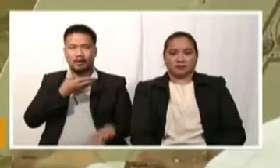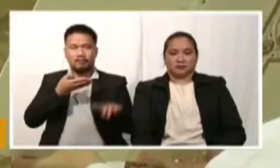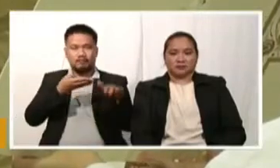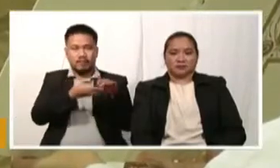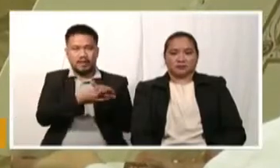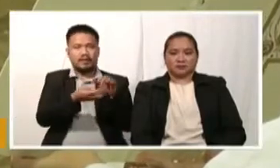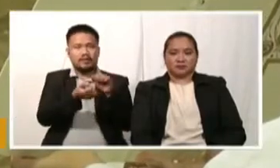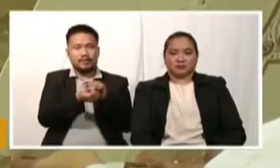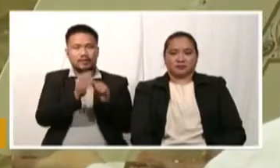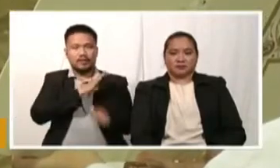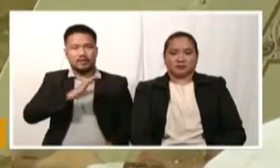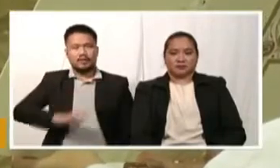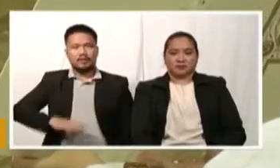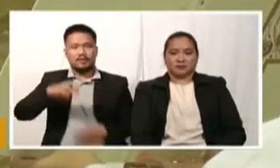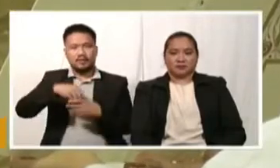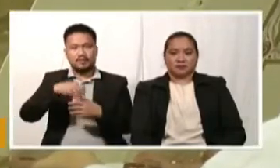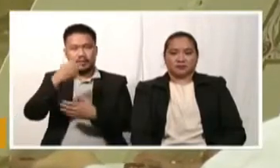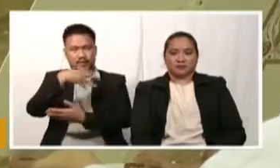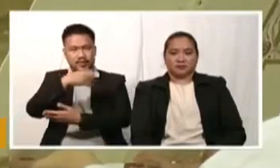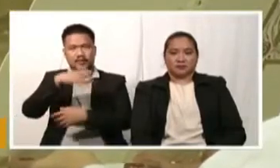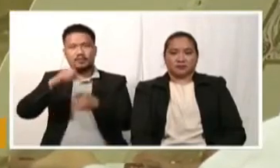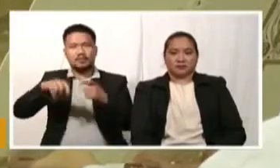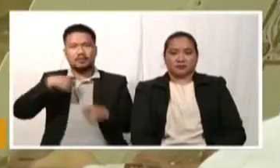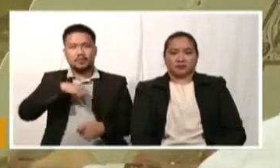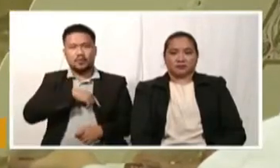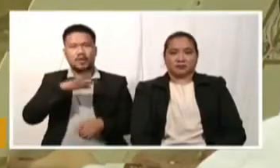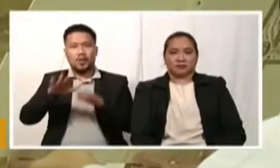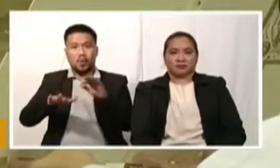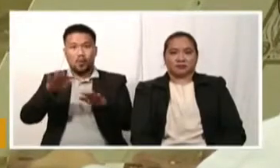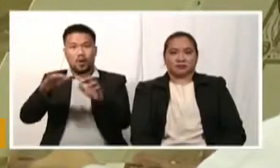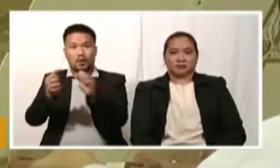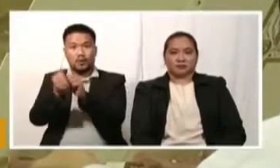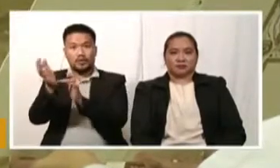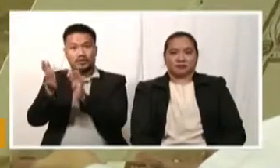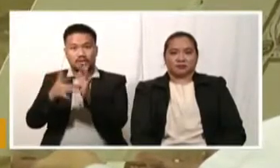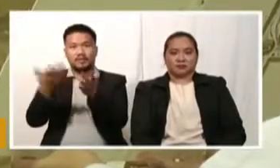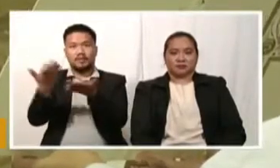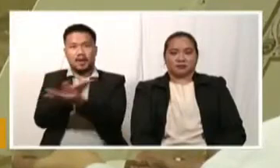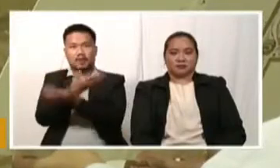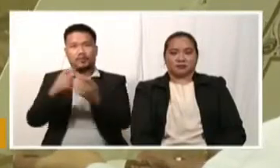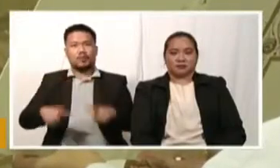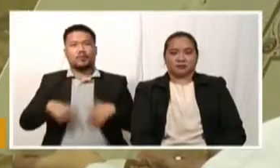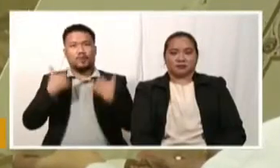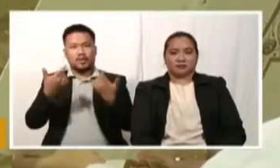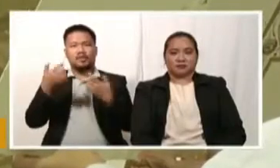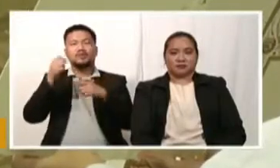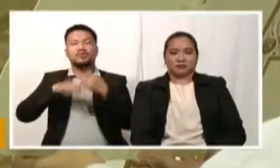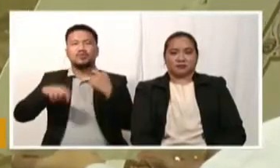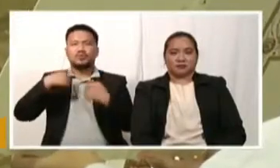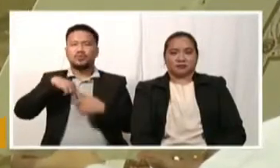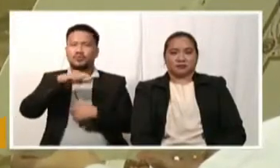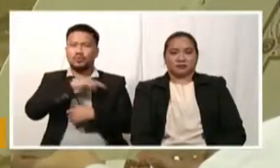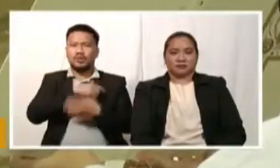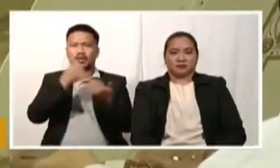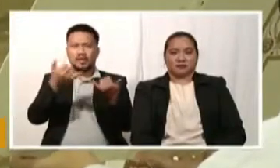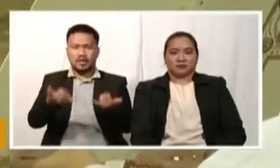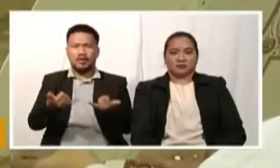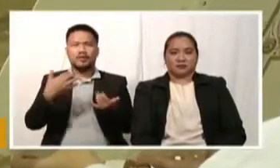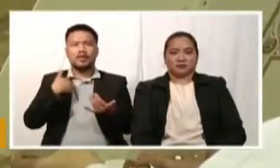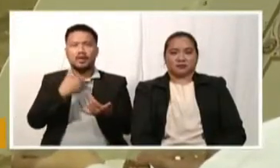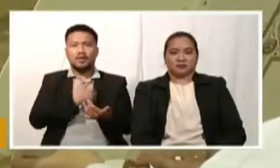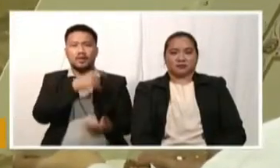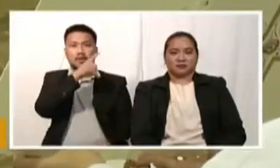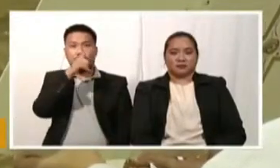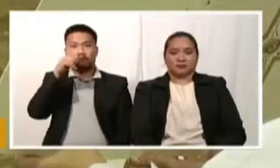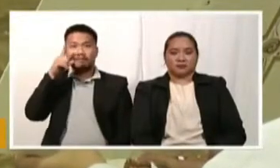baptism, so that we may walk with him in newness of life. And so, now that our